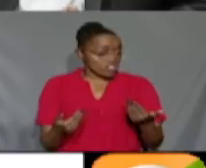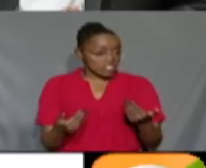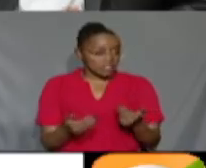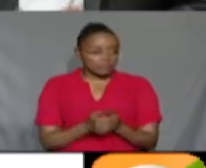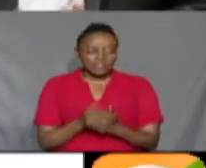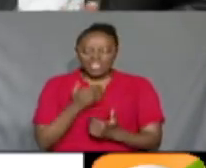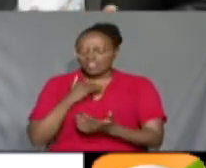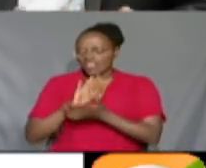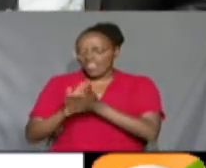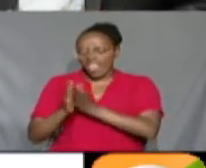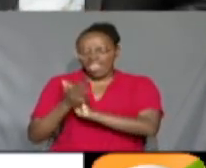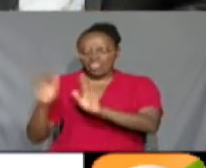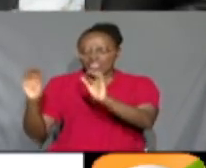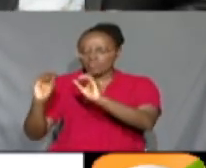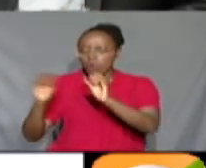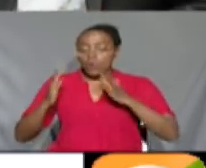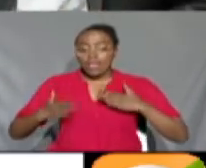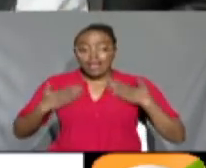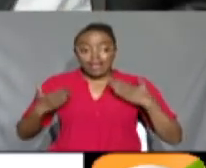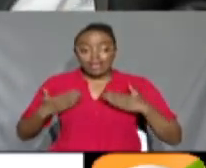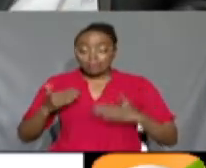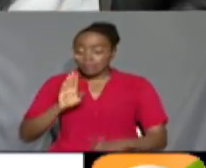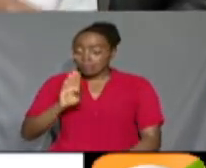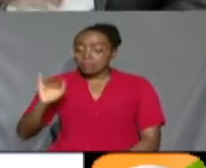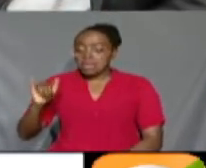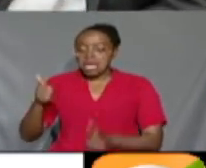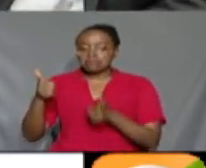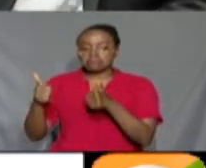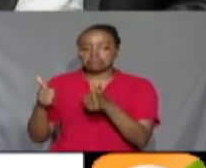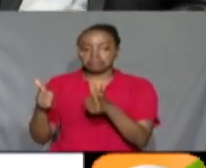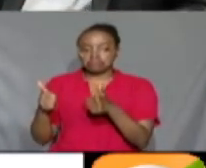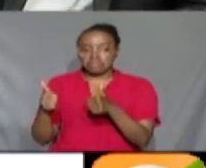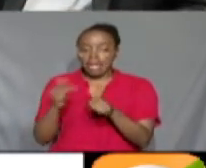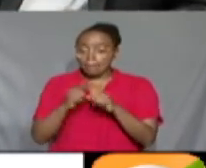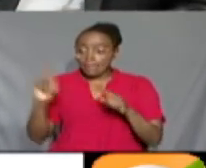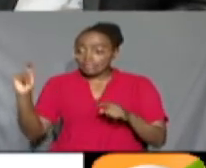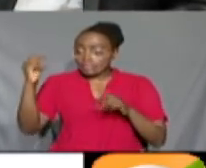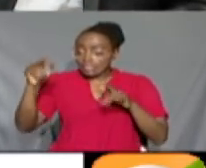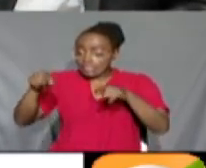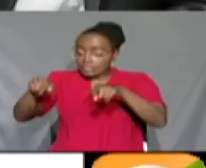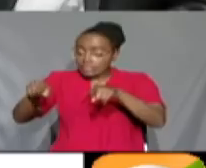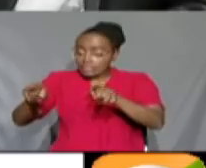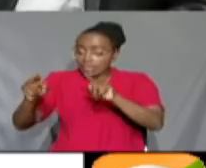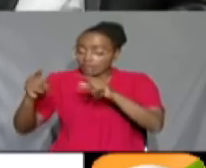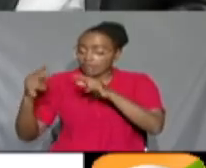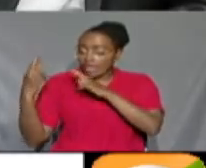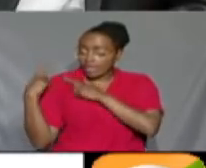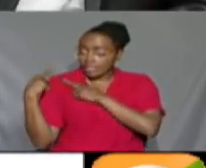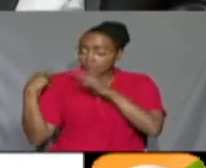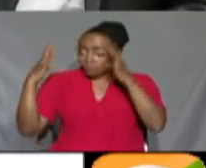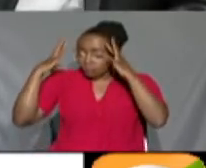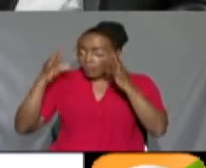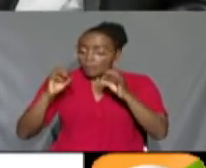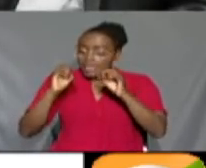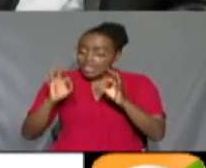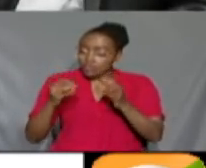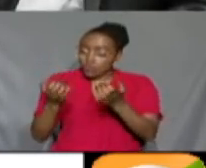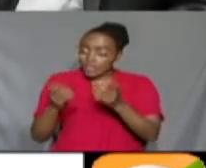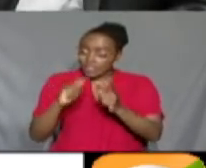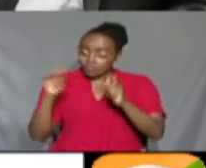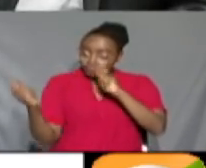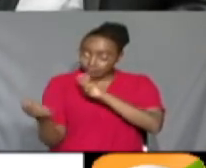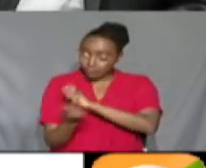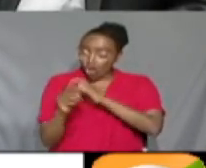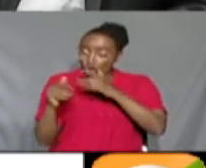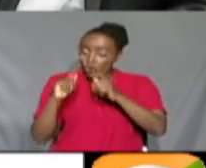there's nothing much. We are happy with the way it is. Mm-hmm. But you see, it is Kenyans to decide whether there should be amendments or not. It's not us as